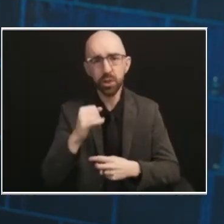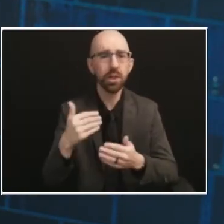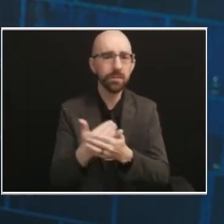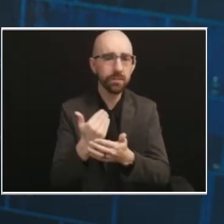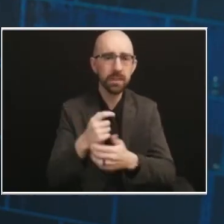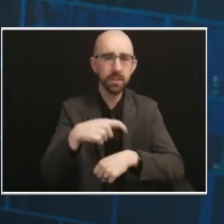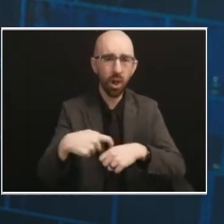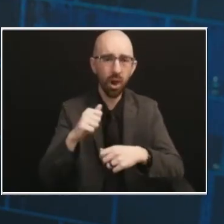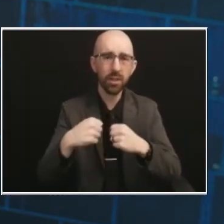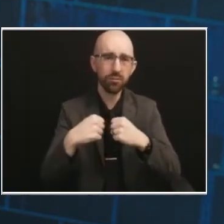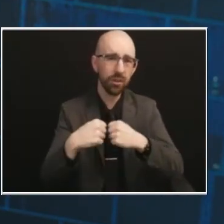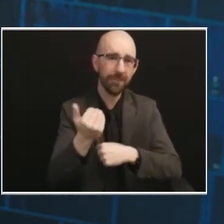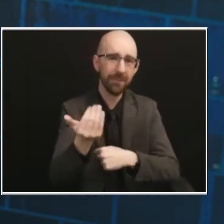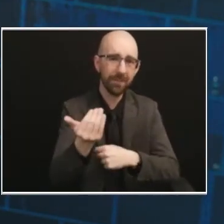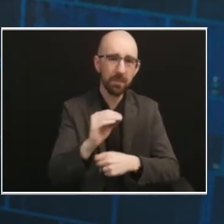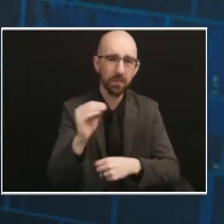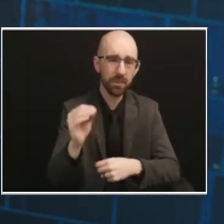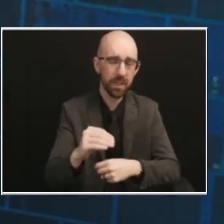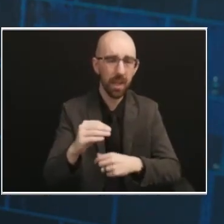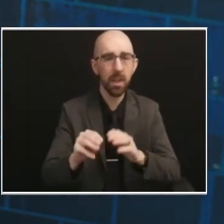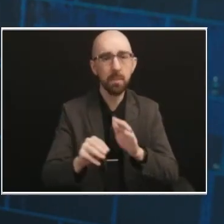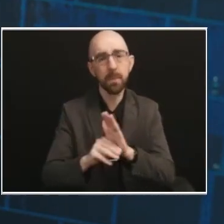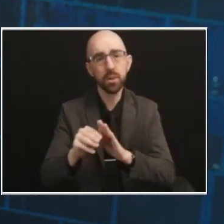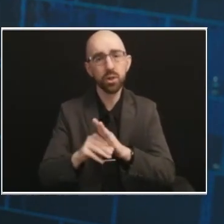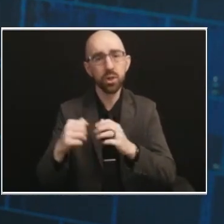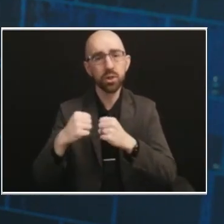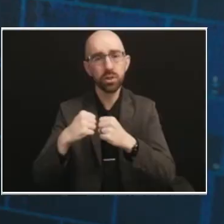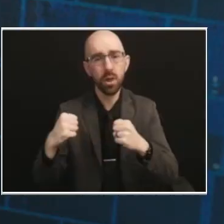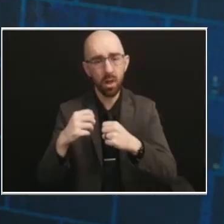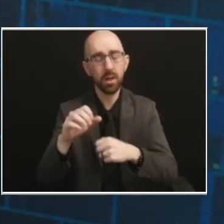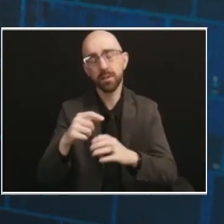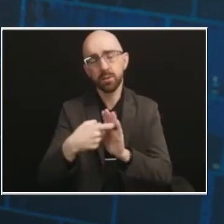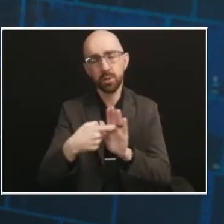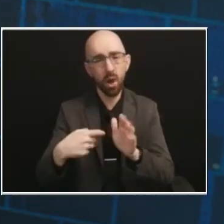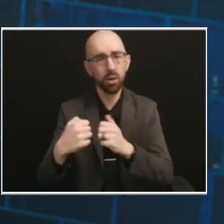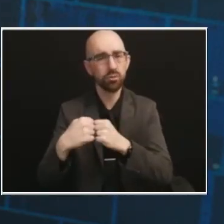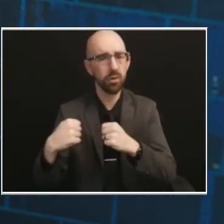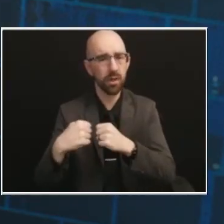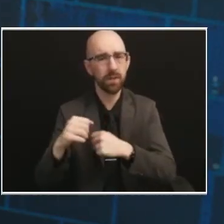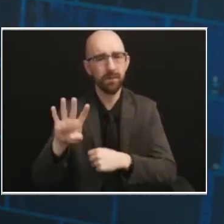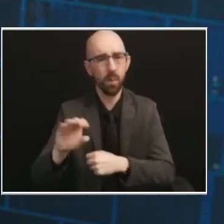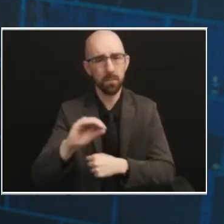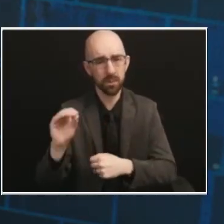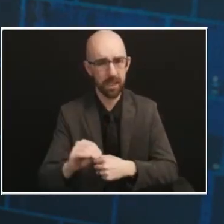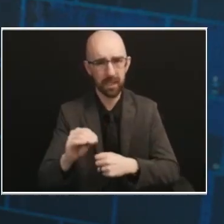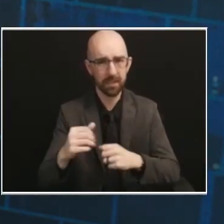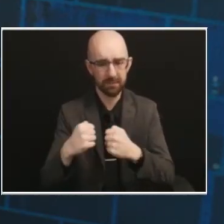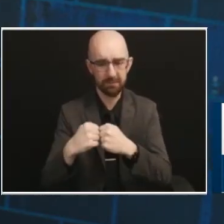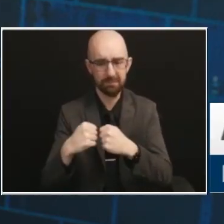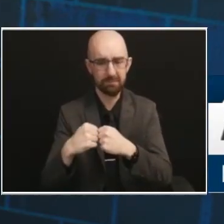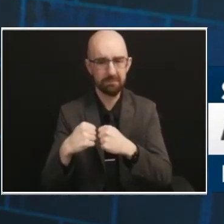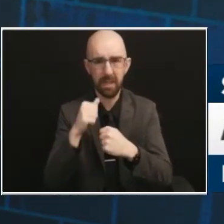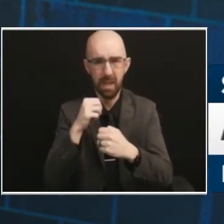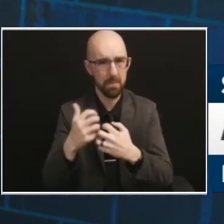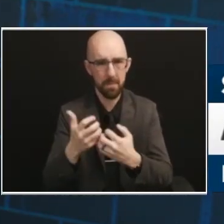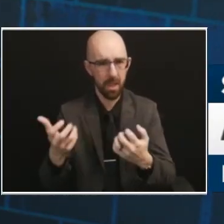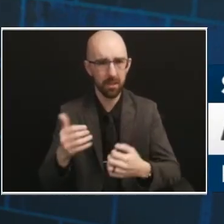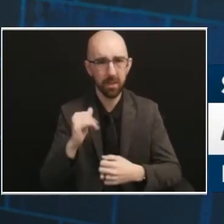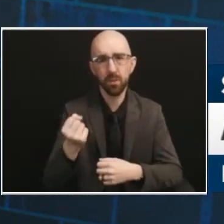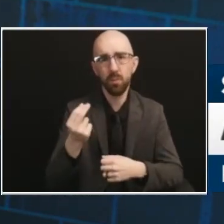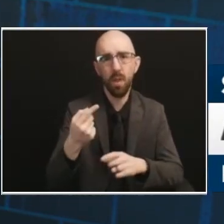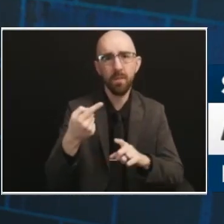mature scars can only stretch up to about 4% of their length. And so that occurs about like 12 months out or